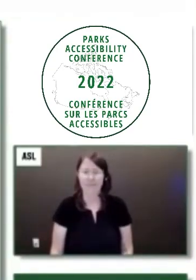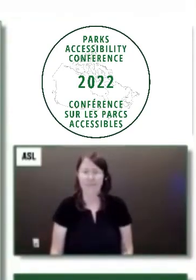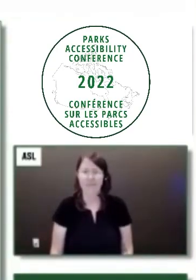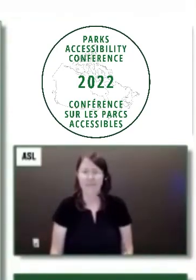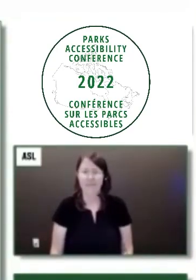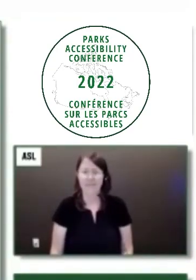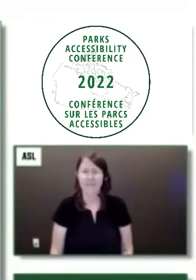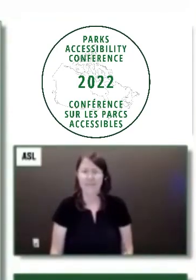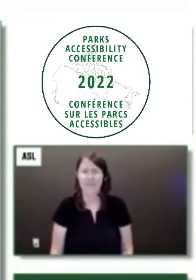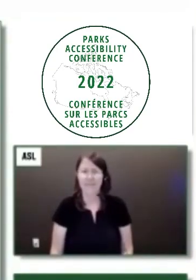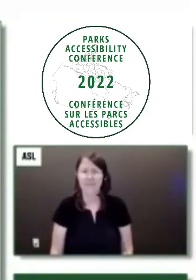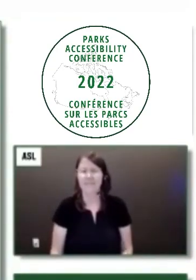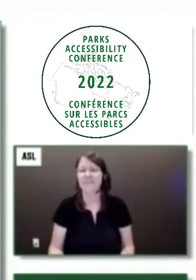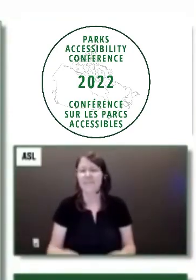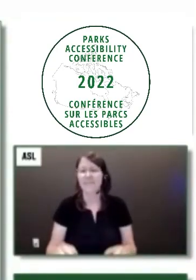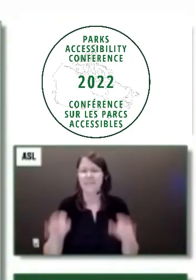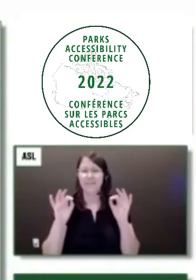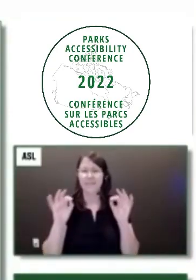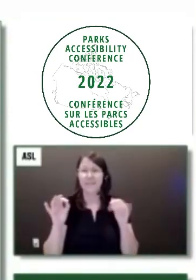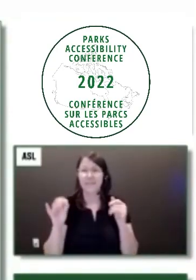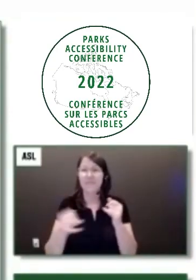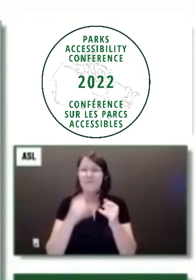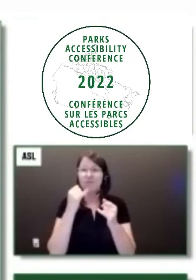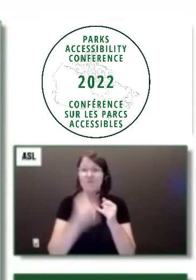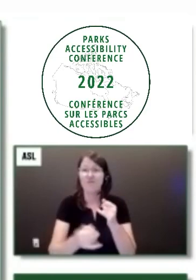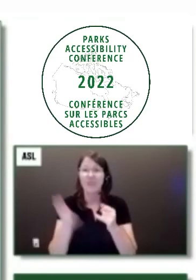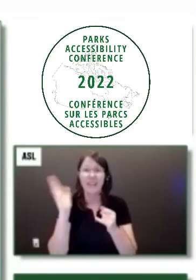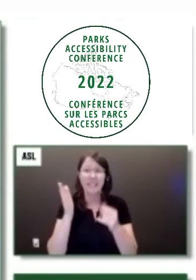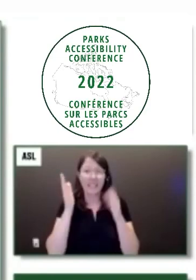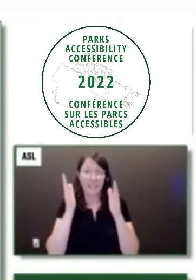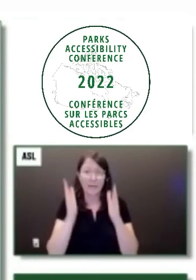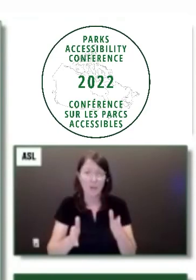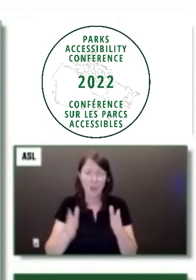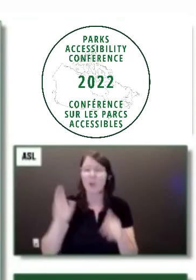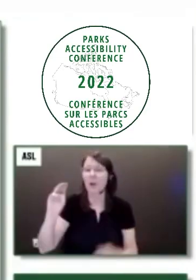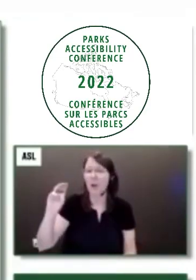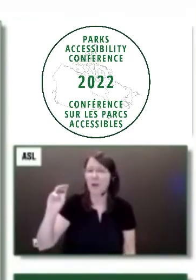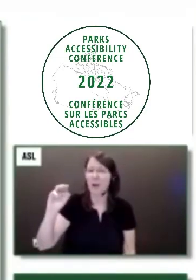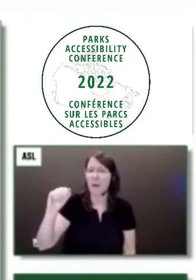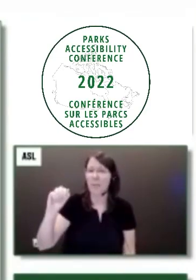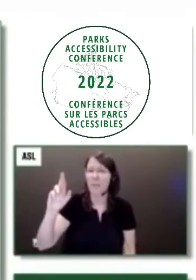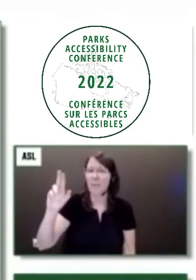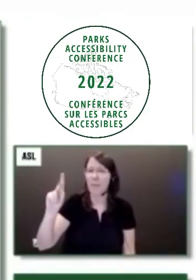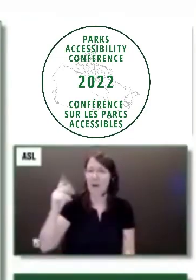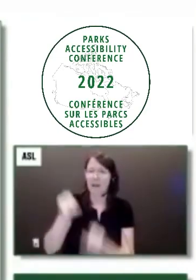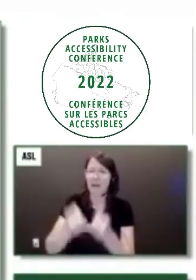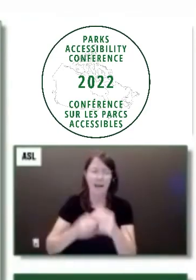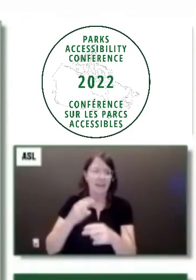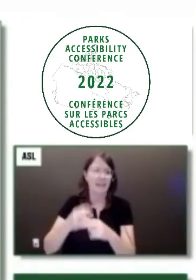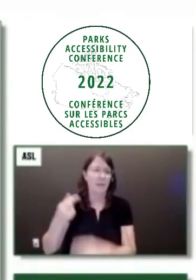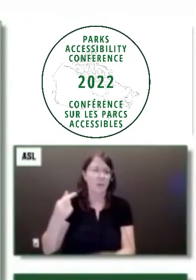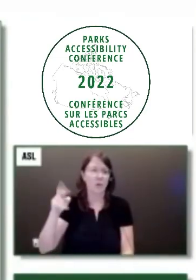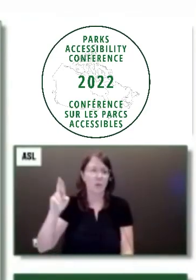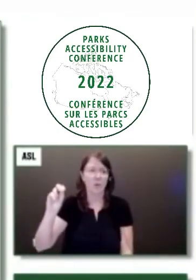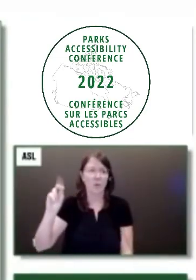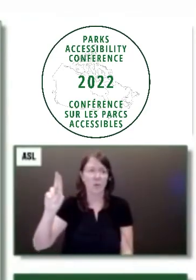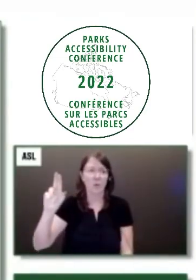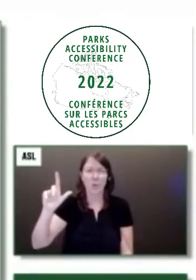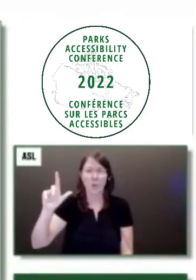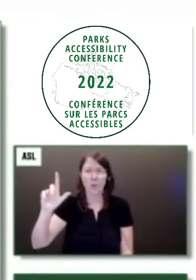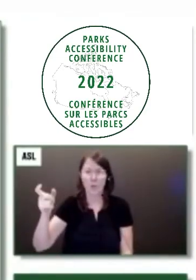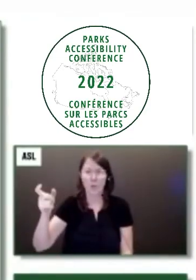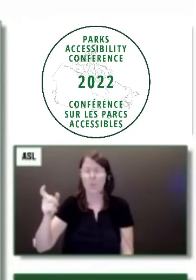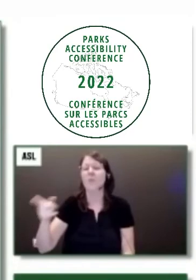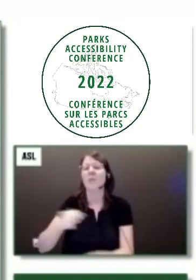Fantastic. And our final speaker today is Marc Groulx. Marc is an associate professor at UNBC's School of Planning and